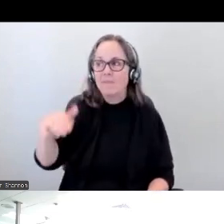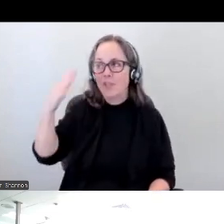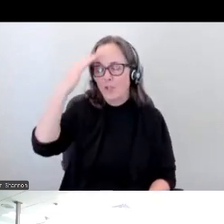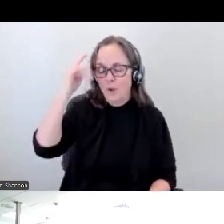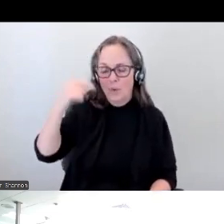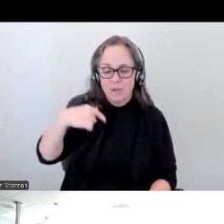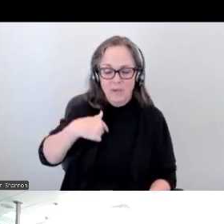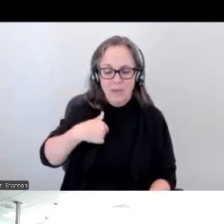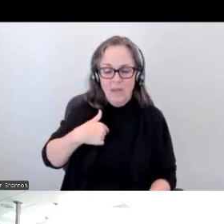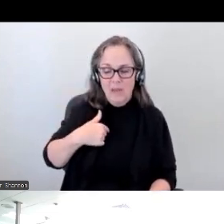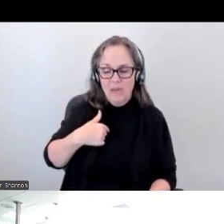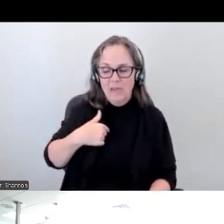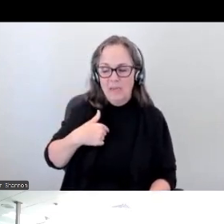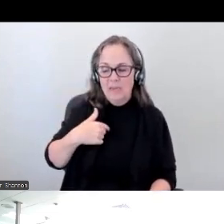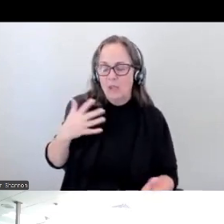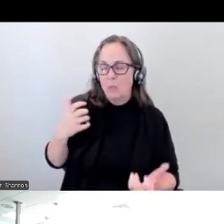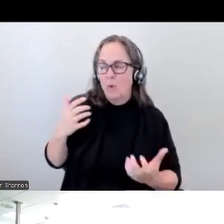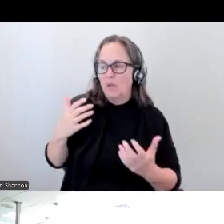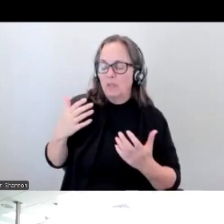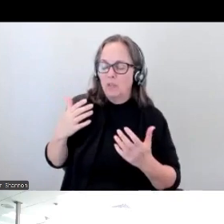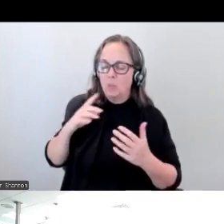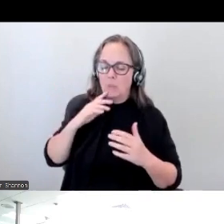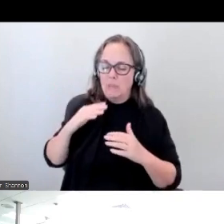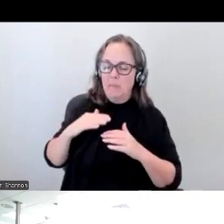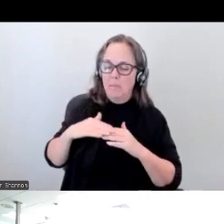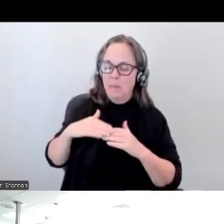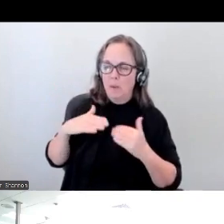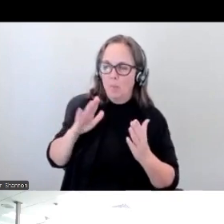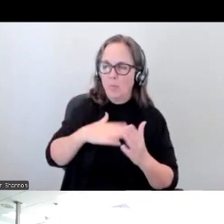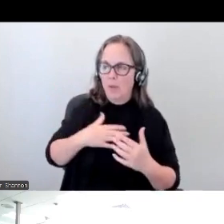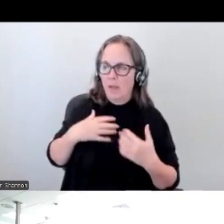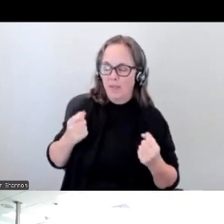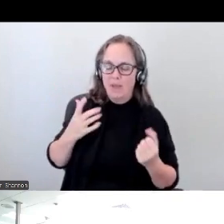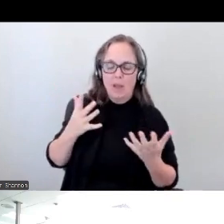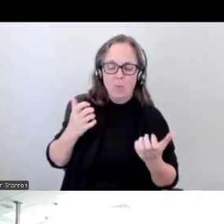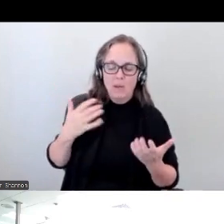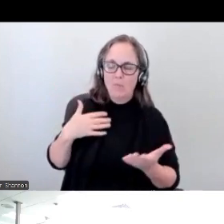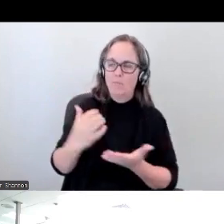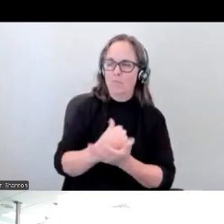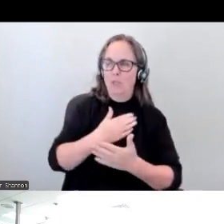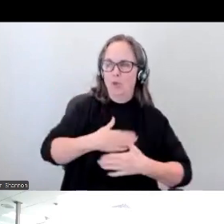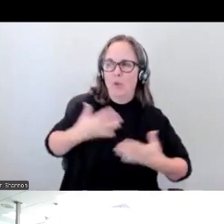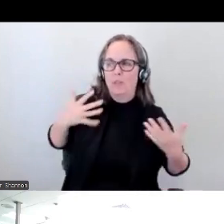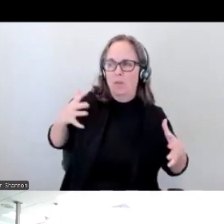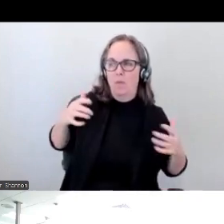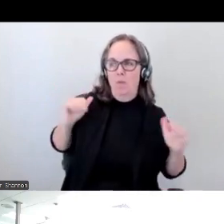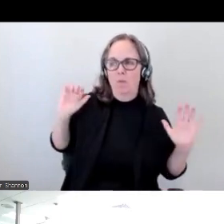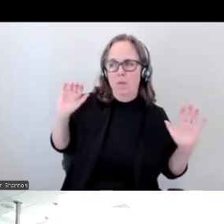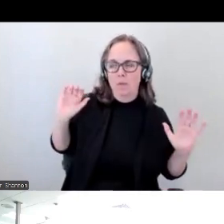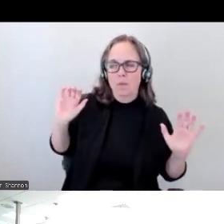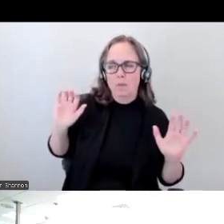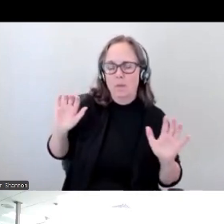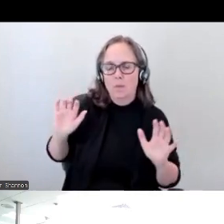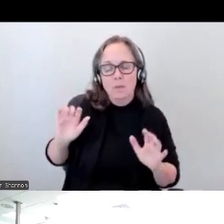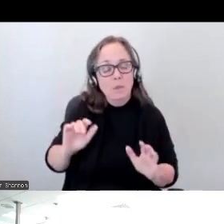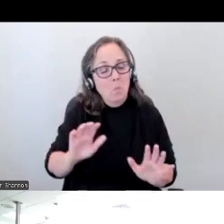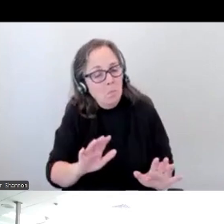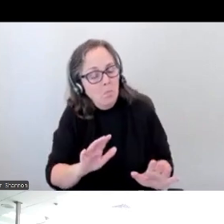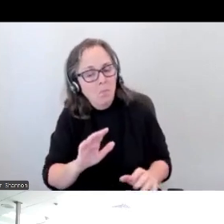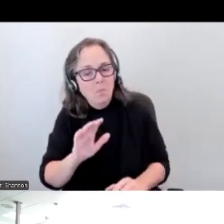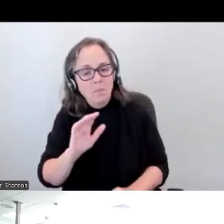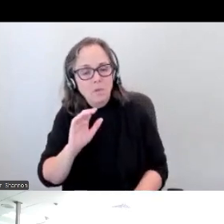want to take a minimalist approach to my life and my health, I just want to enjoy my life, then I would say, well, maybe getting